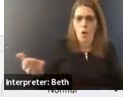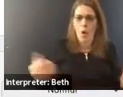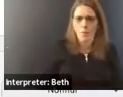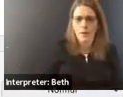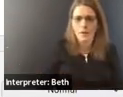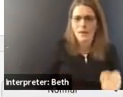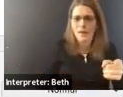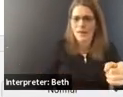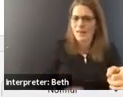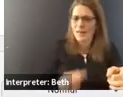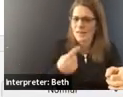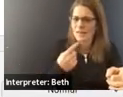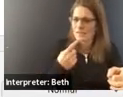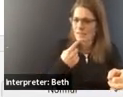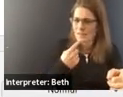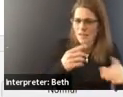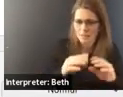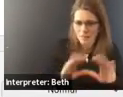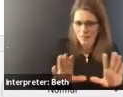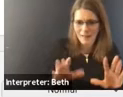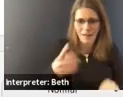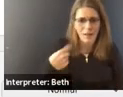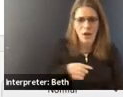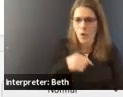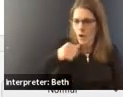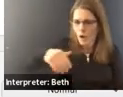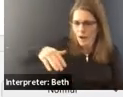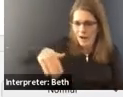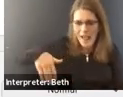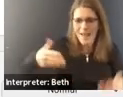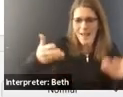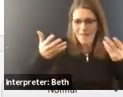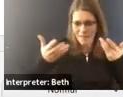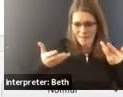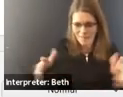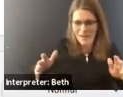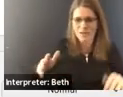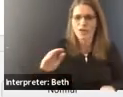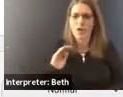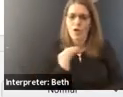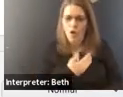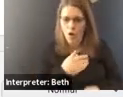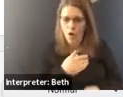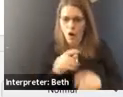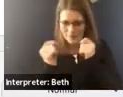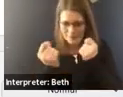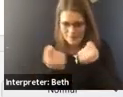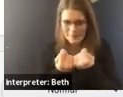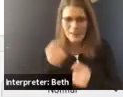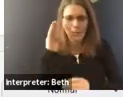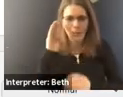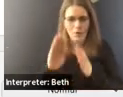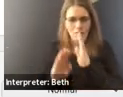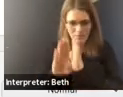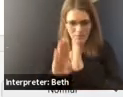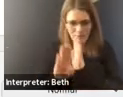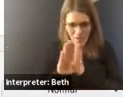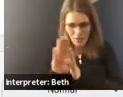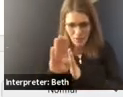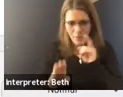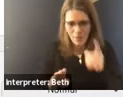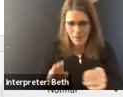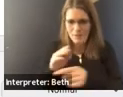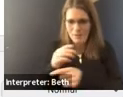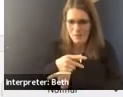not finished yet. We're a team on how we're going to develop this. And I use my drawing